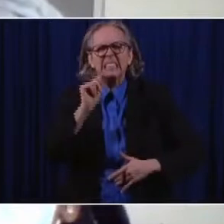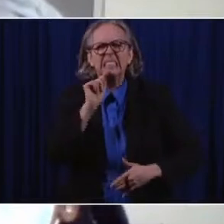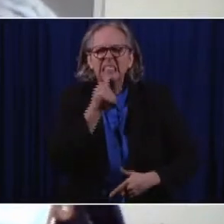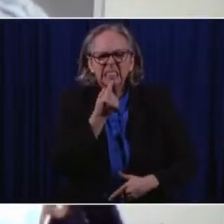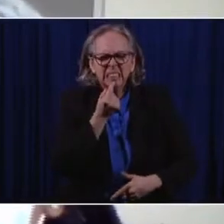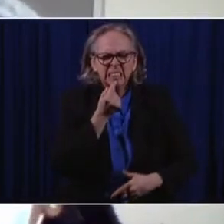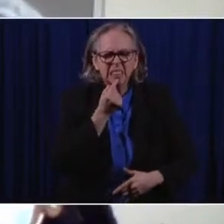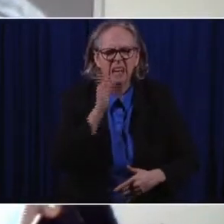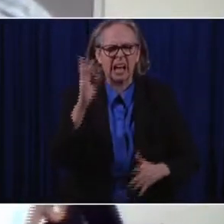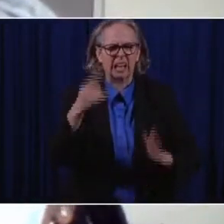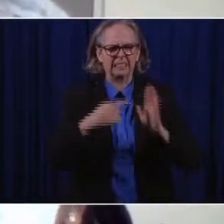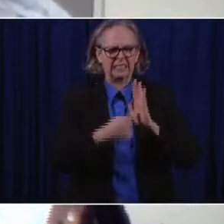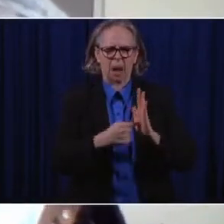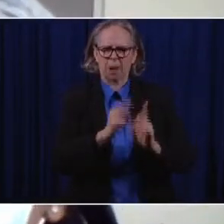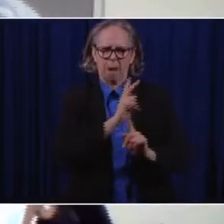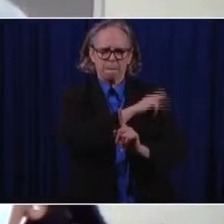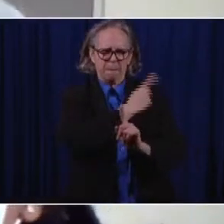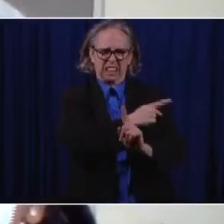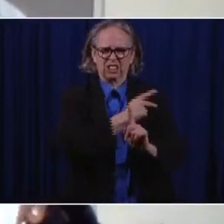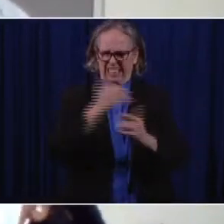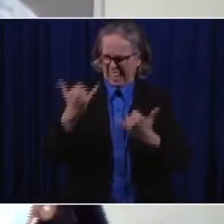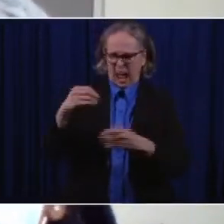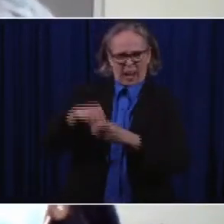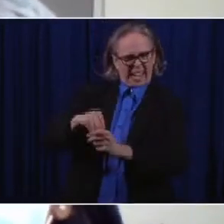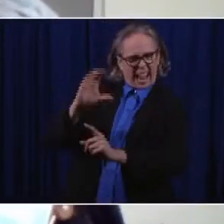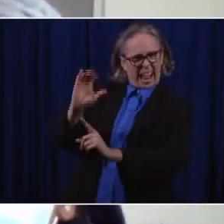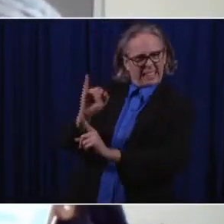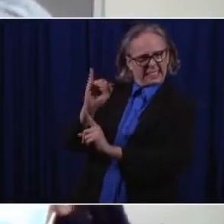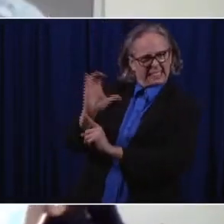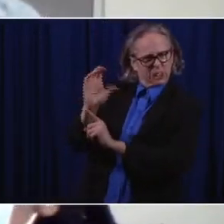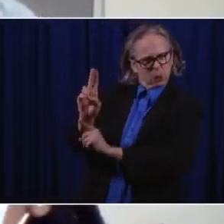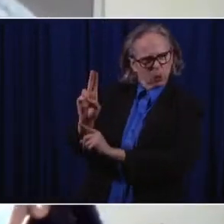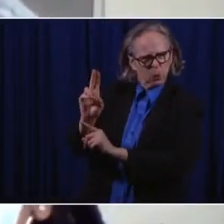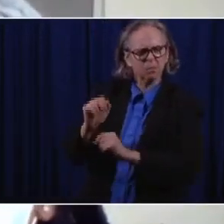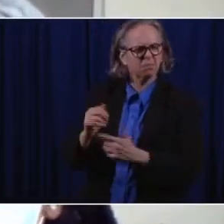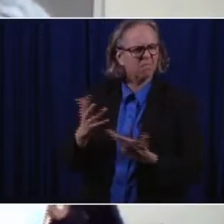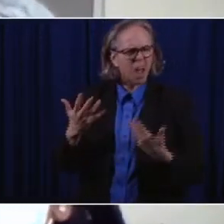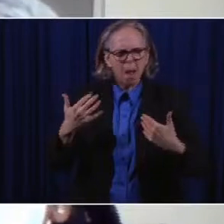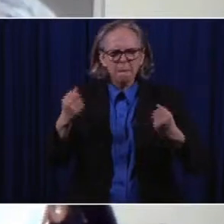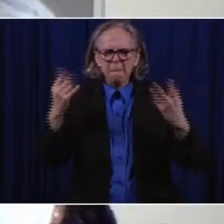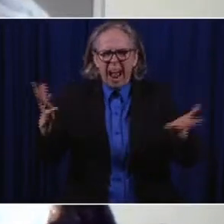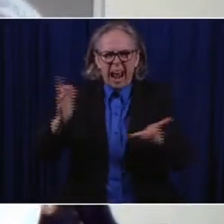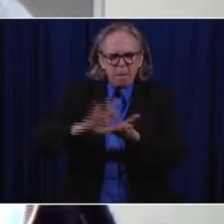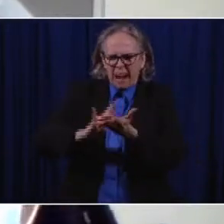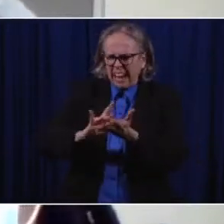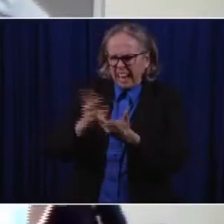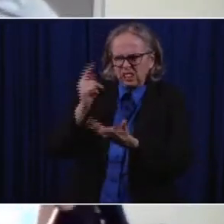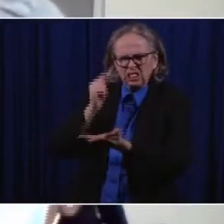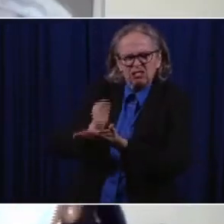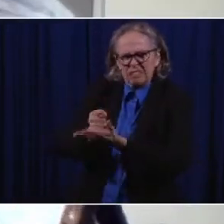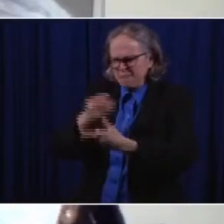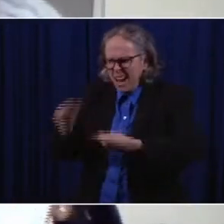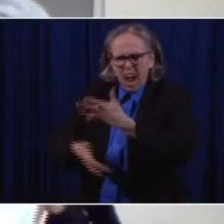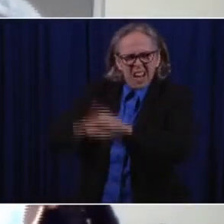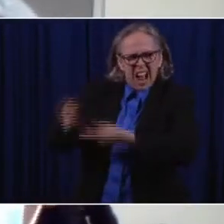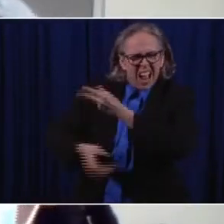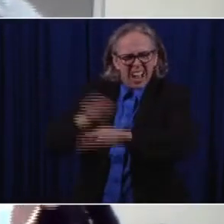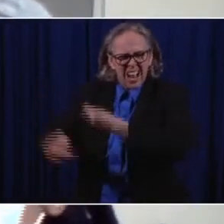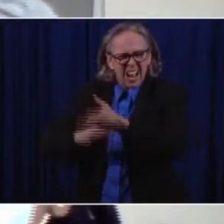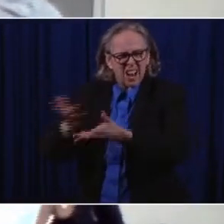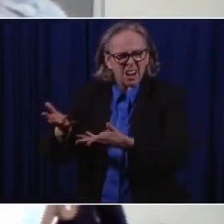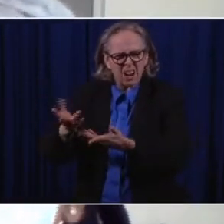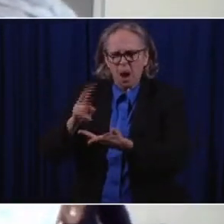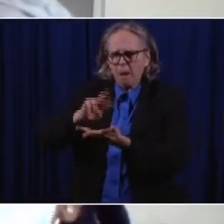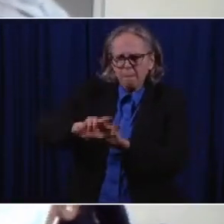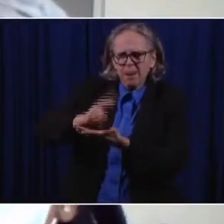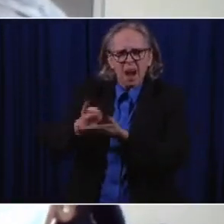like that, they are either singled. We only got 1 or 2 patients. Everyone is needing to be prone, which means we're putting them on their belly, and we have to do